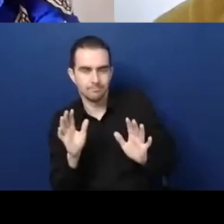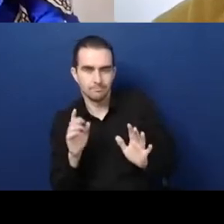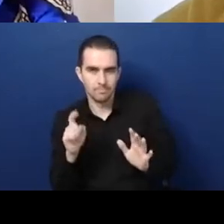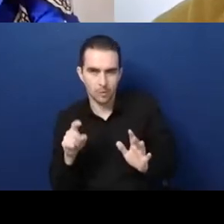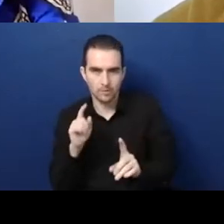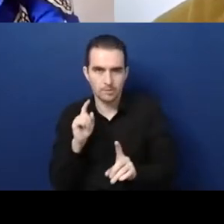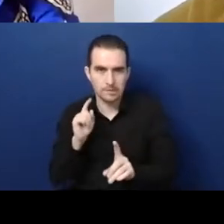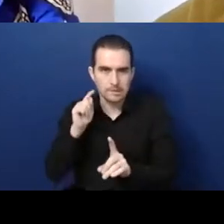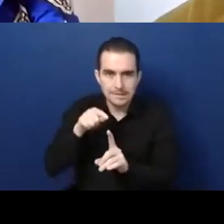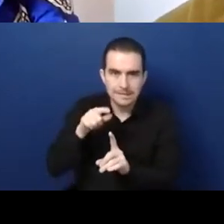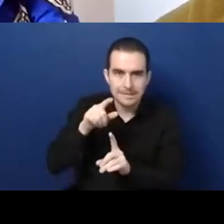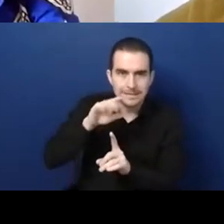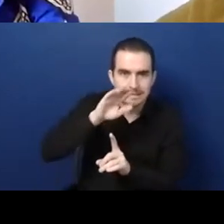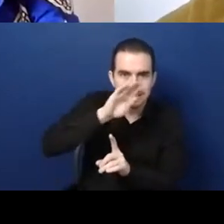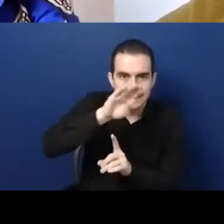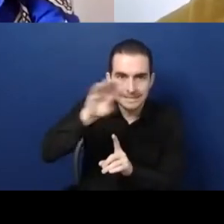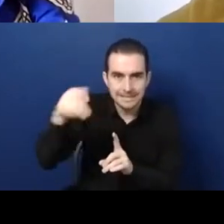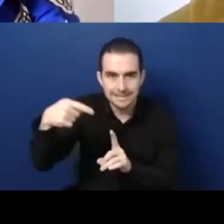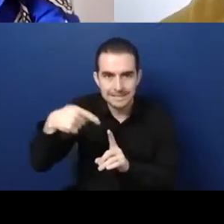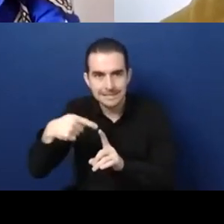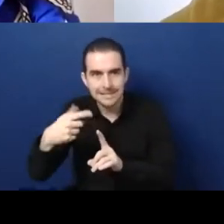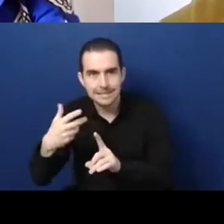that if like